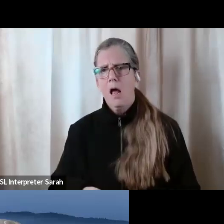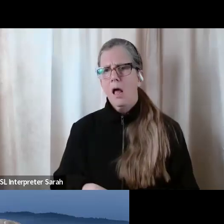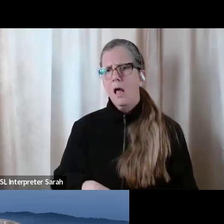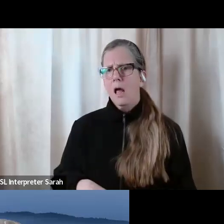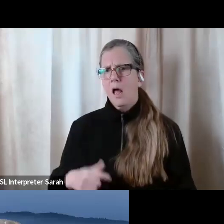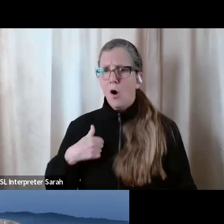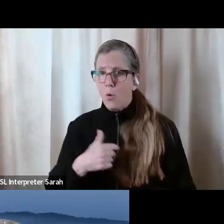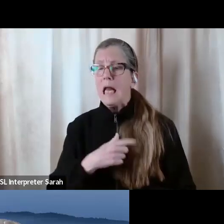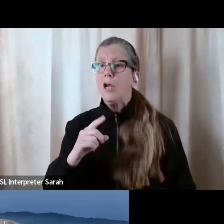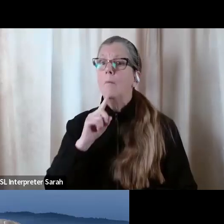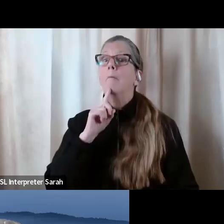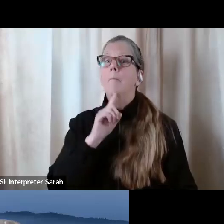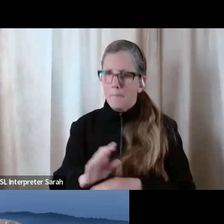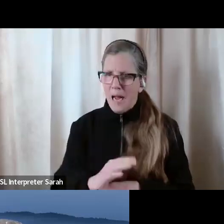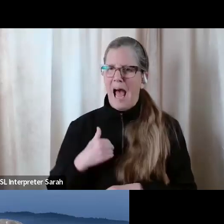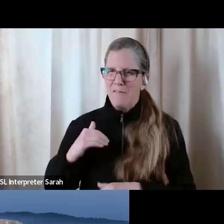that